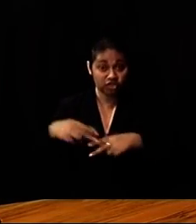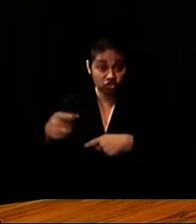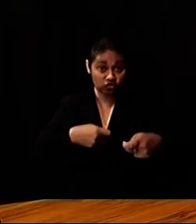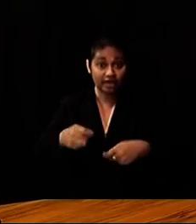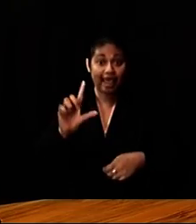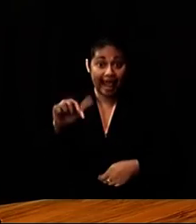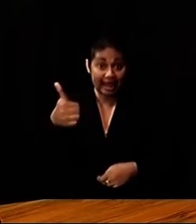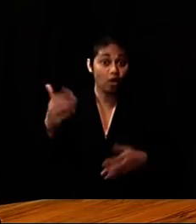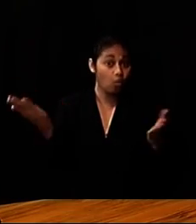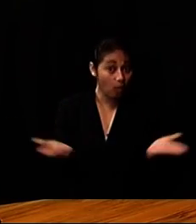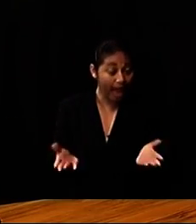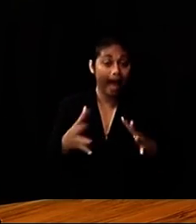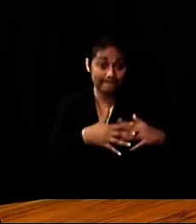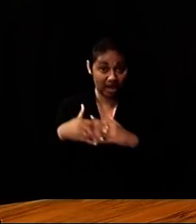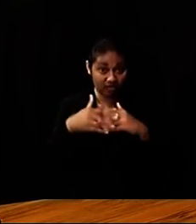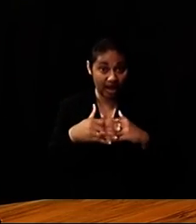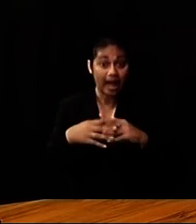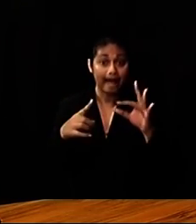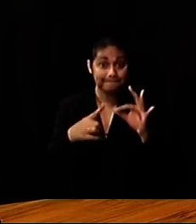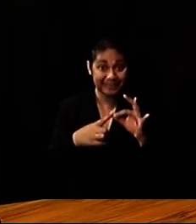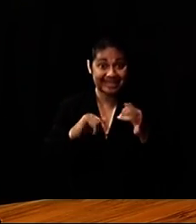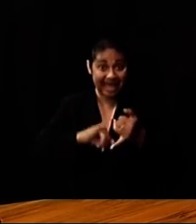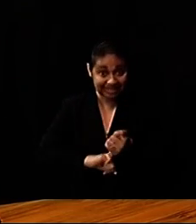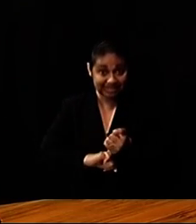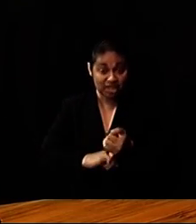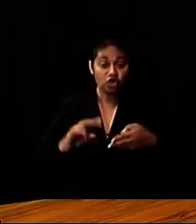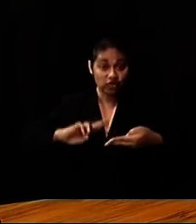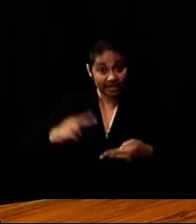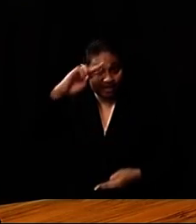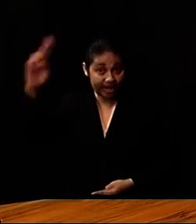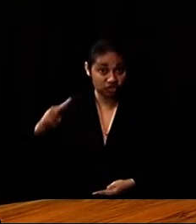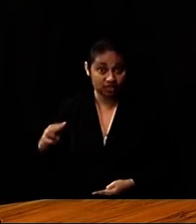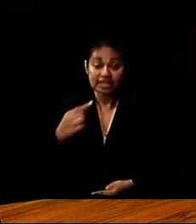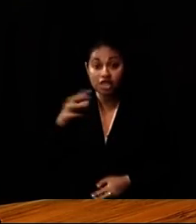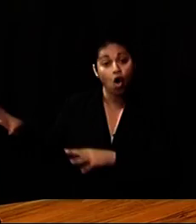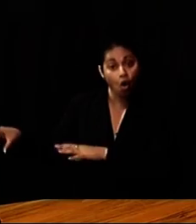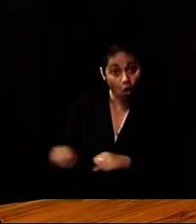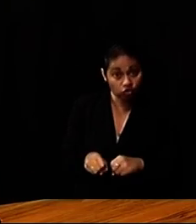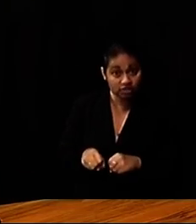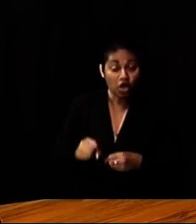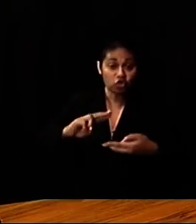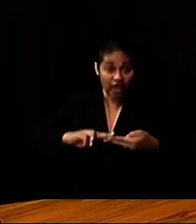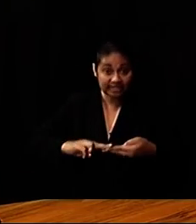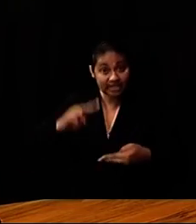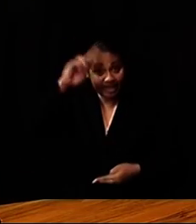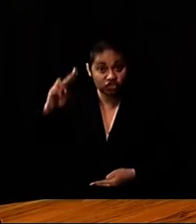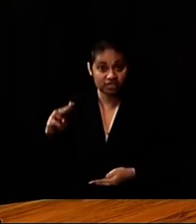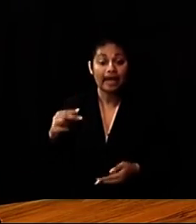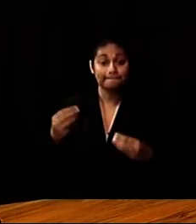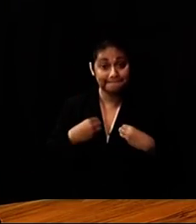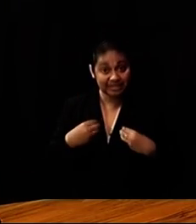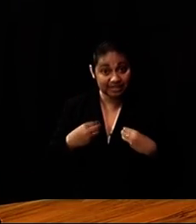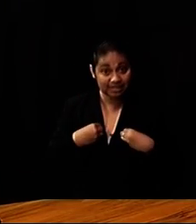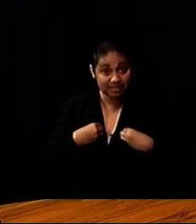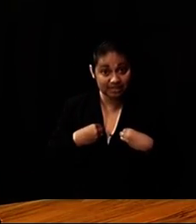Los Angeles and Fiji's permanent representative to the United Nations, will host the United Nations Procurement Division